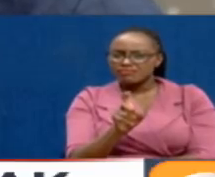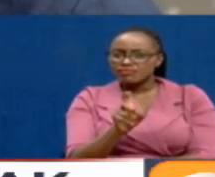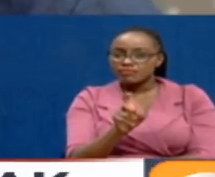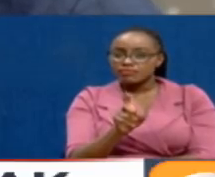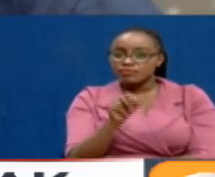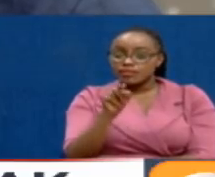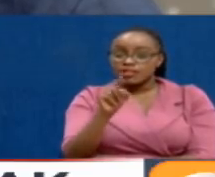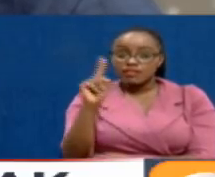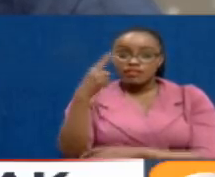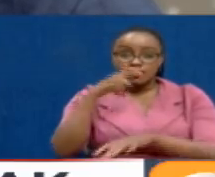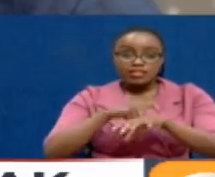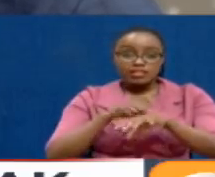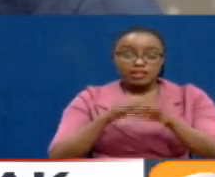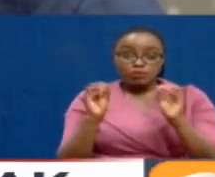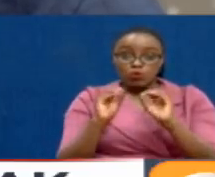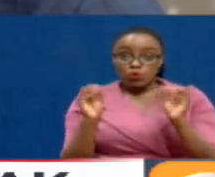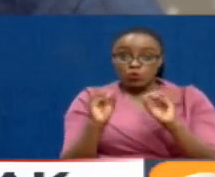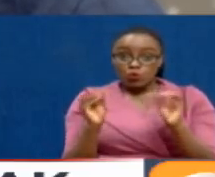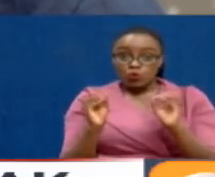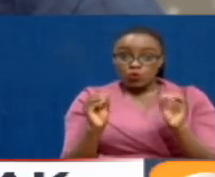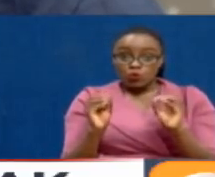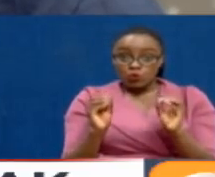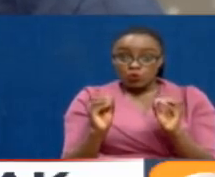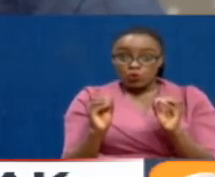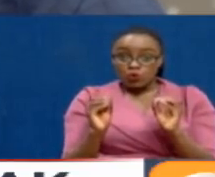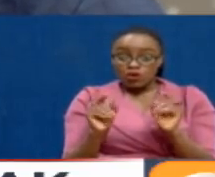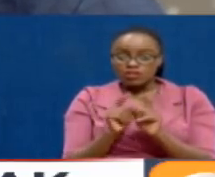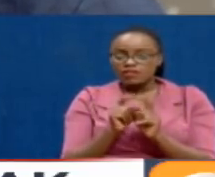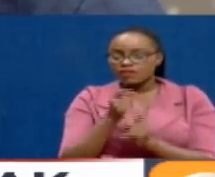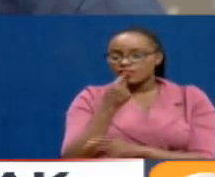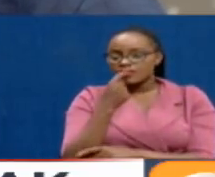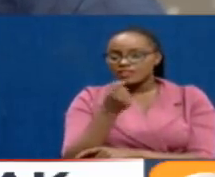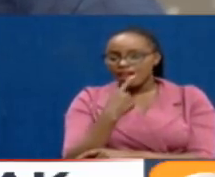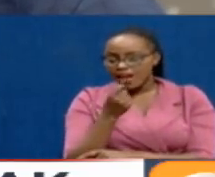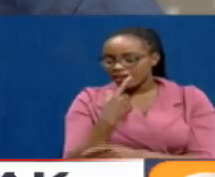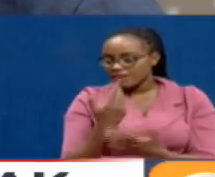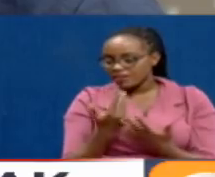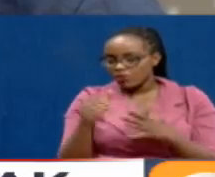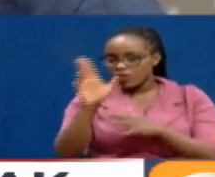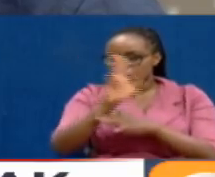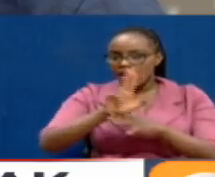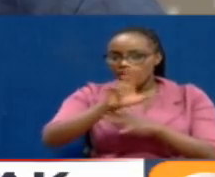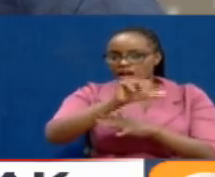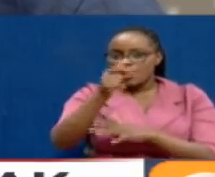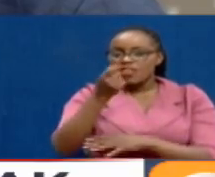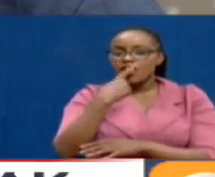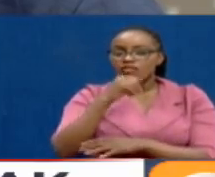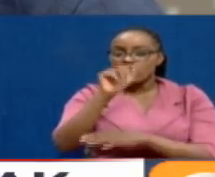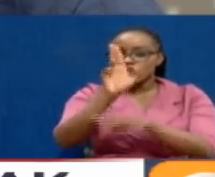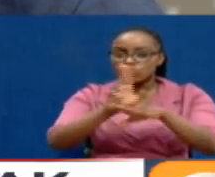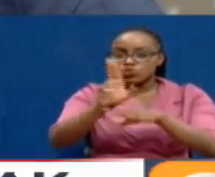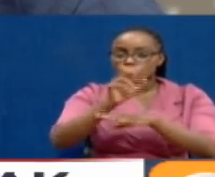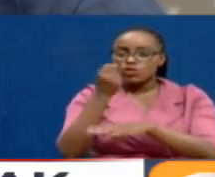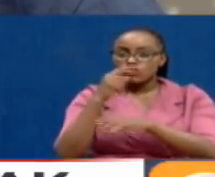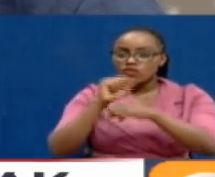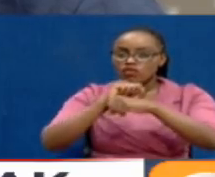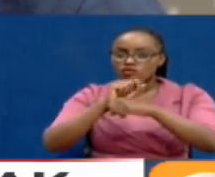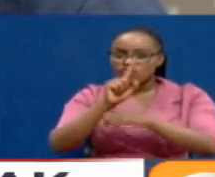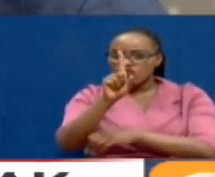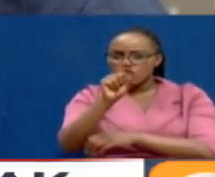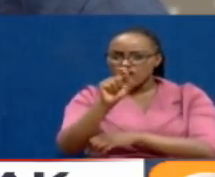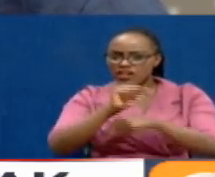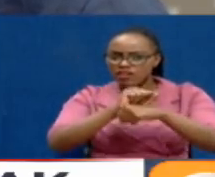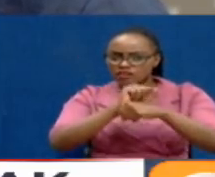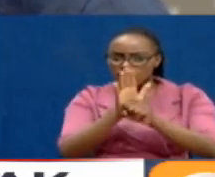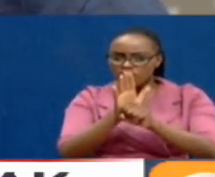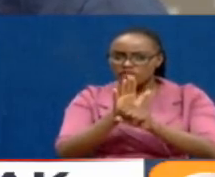This is not the first time that we are reappropriating drugs. One of the other drugs that is used to treat this virus is also